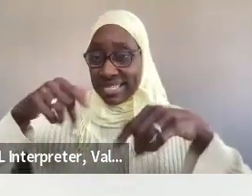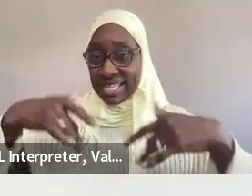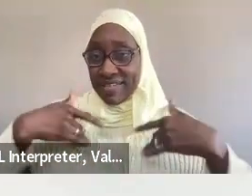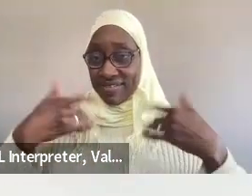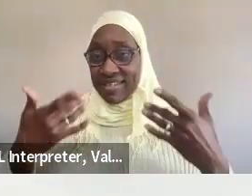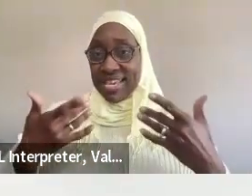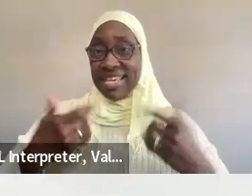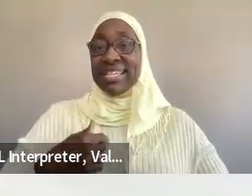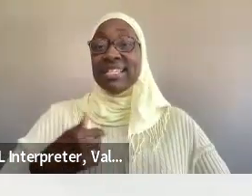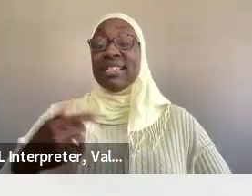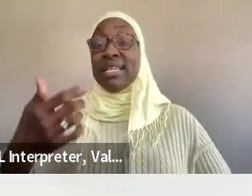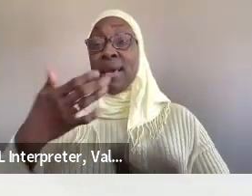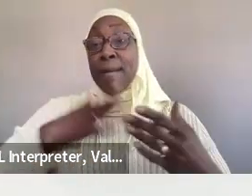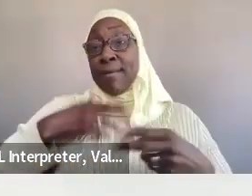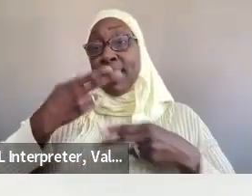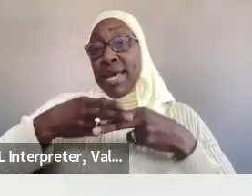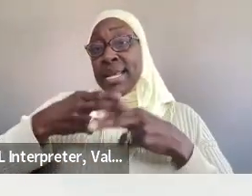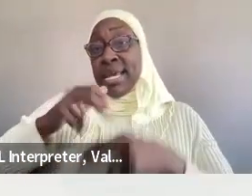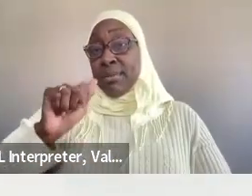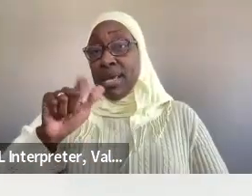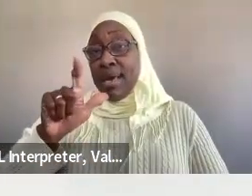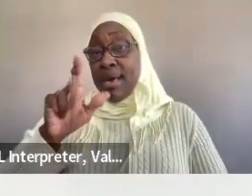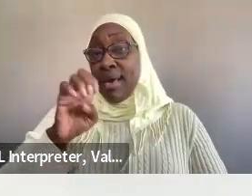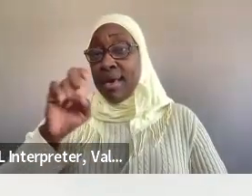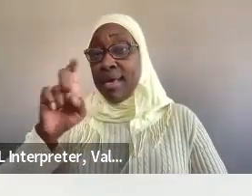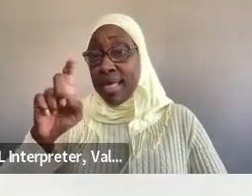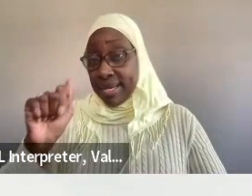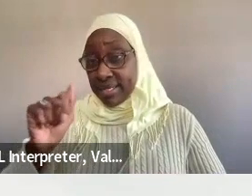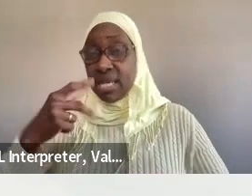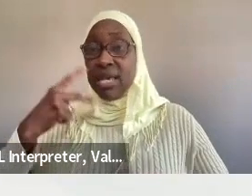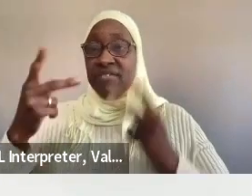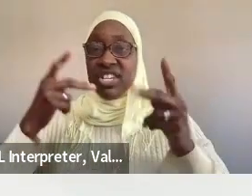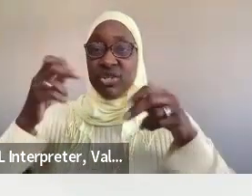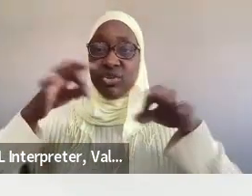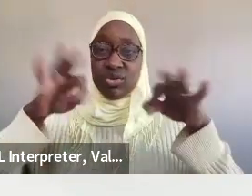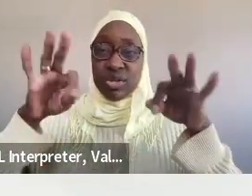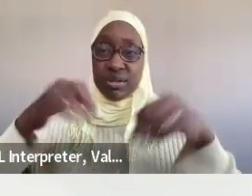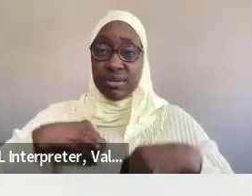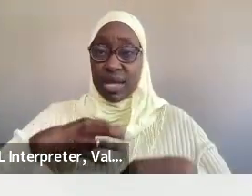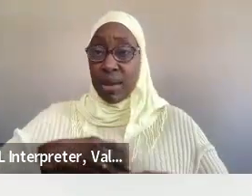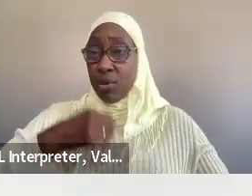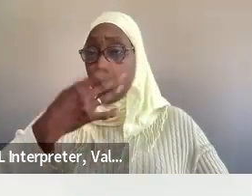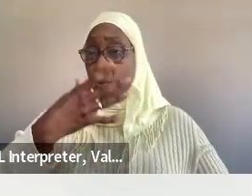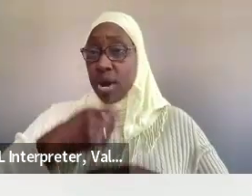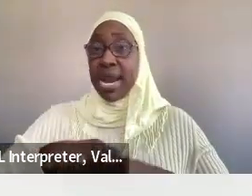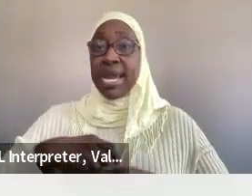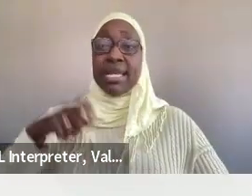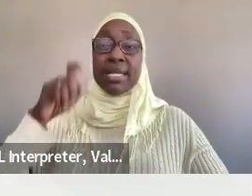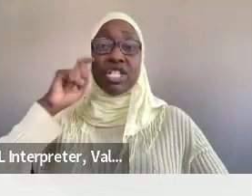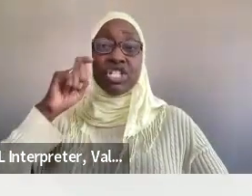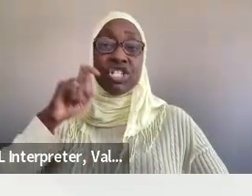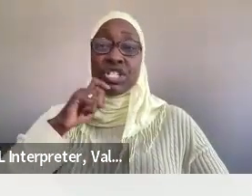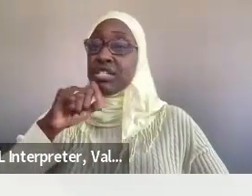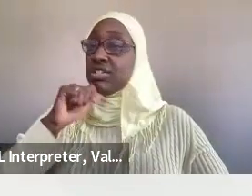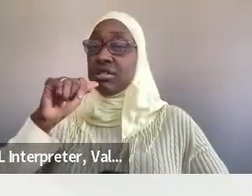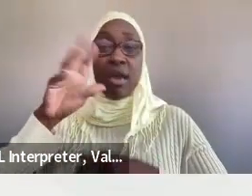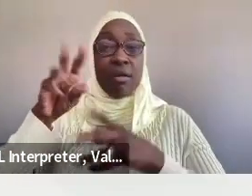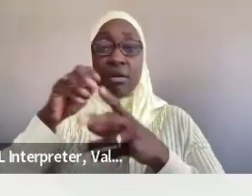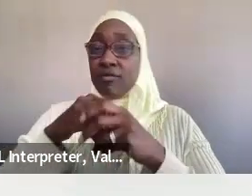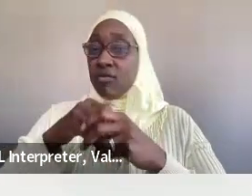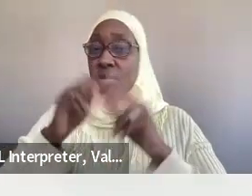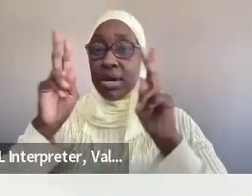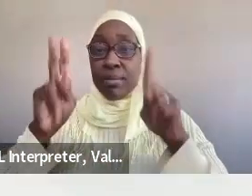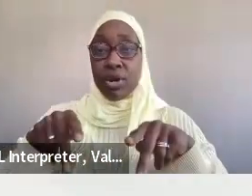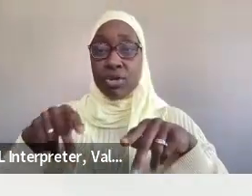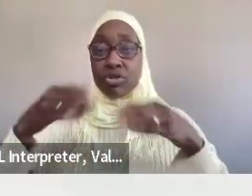I'm Alexa. Just to give a visual description, I am a white, gender non-conforming person with short hair,